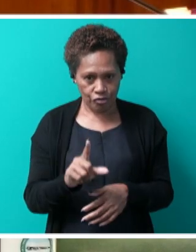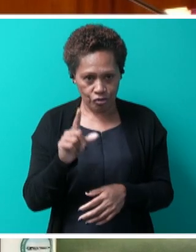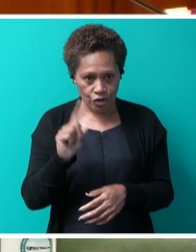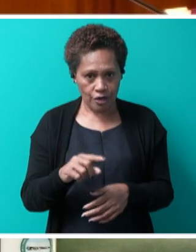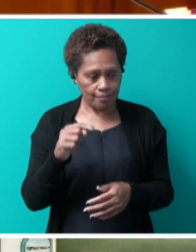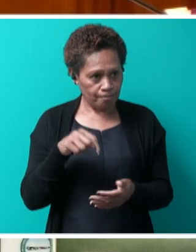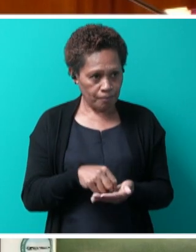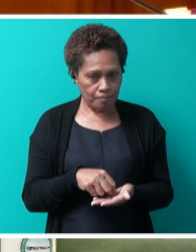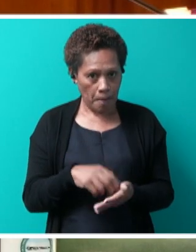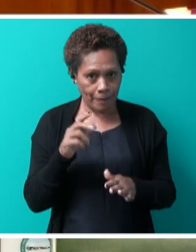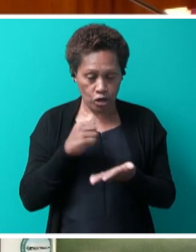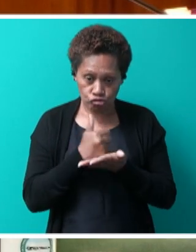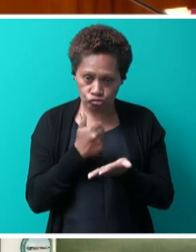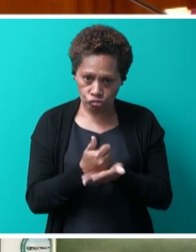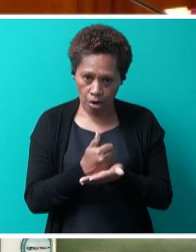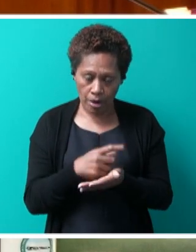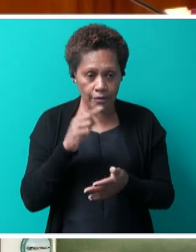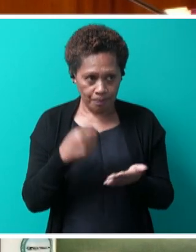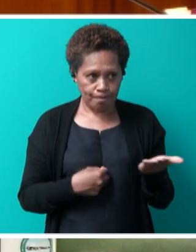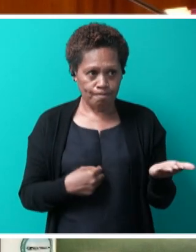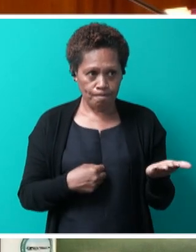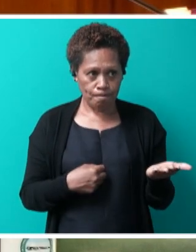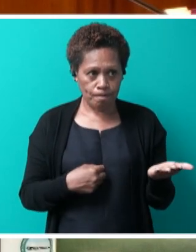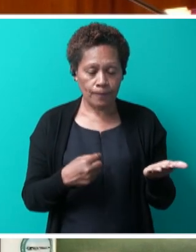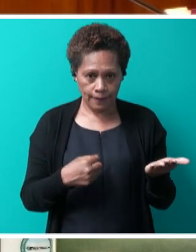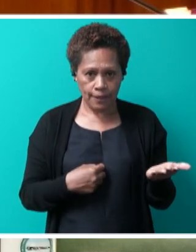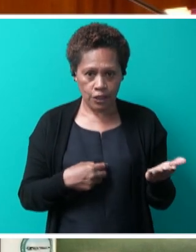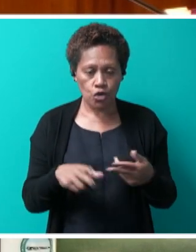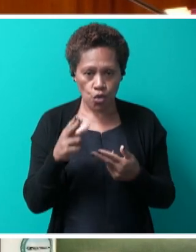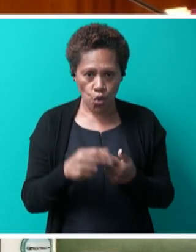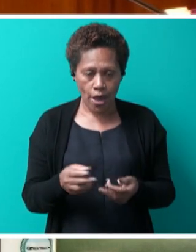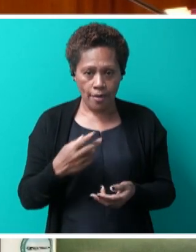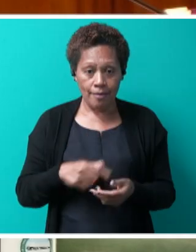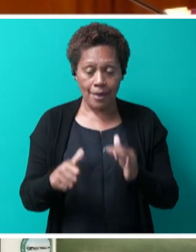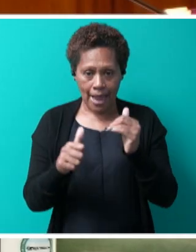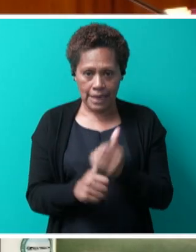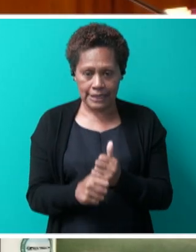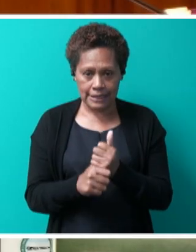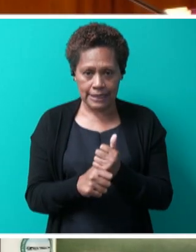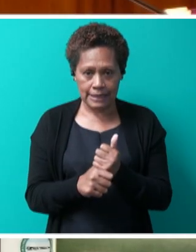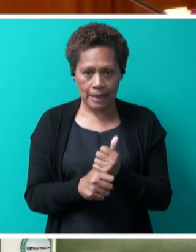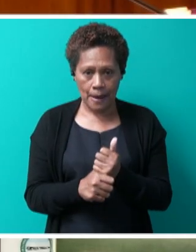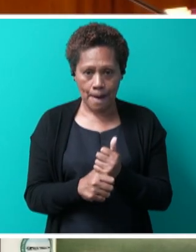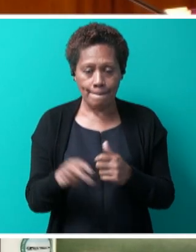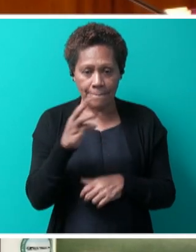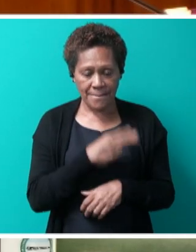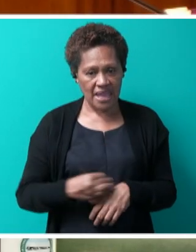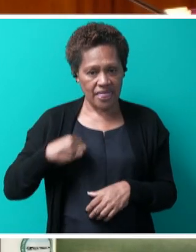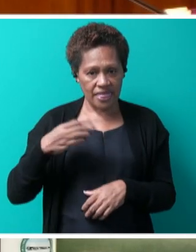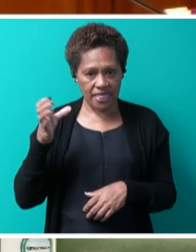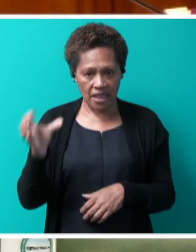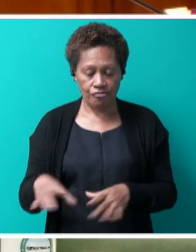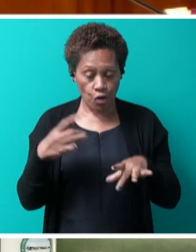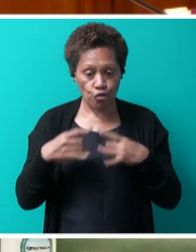my Executive Support Unit and I, and of course with my Assistant Minister, Honorable Nyundamu, remain ready